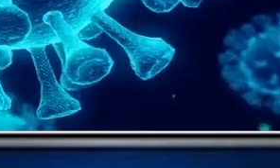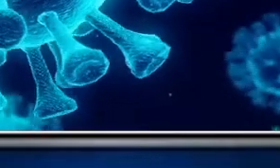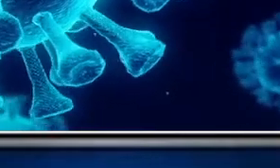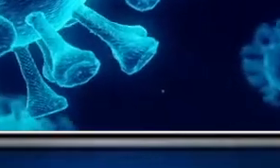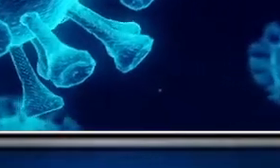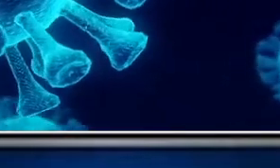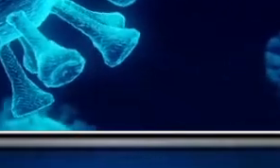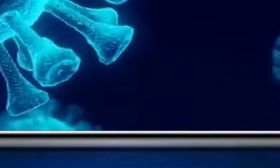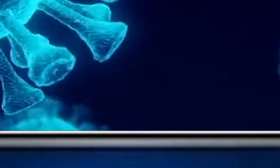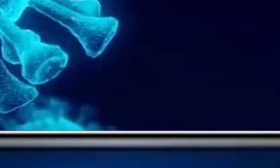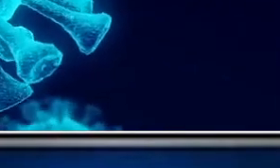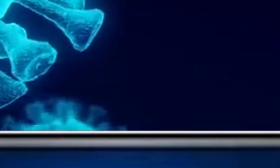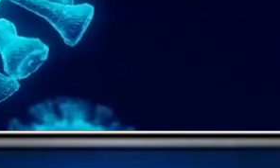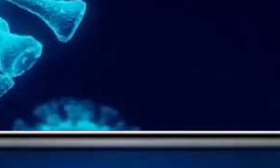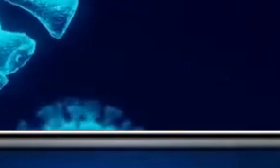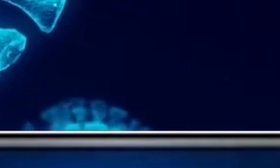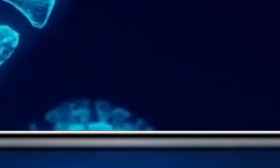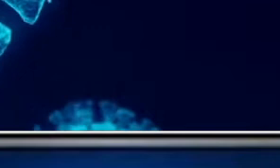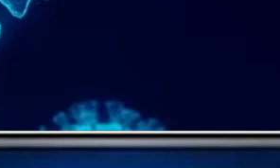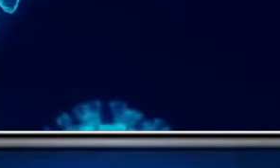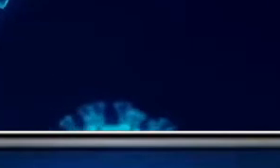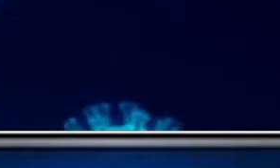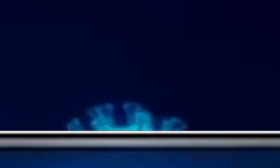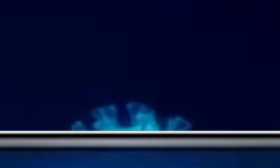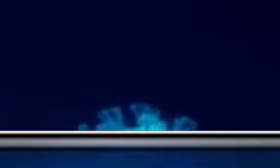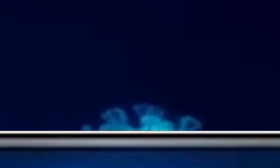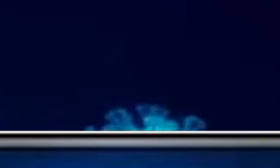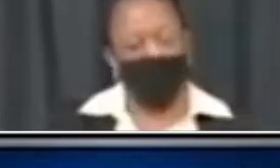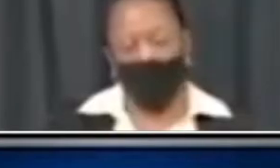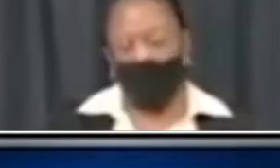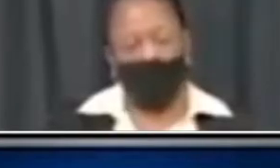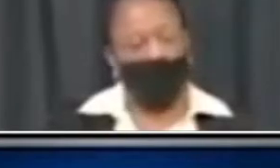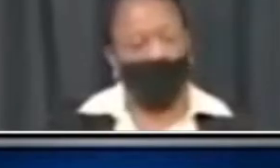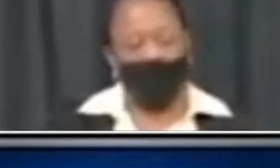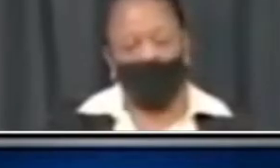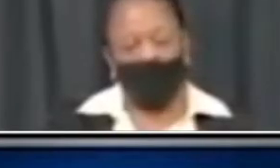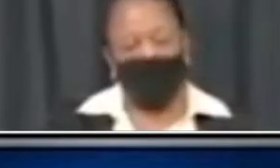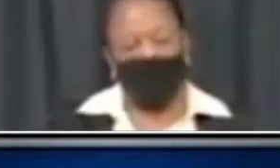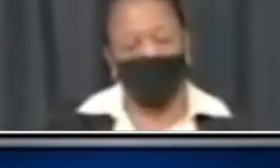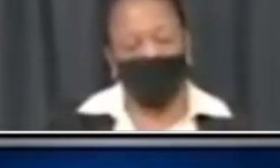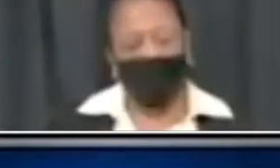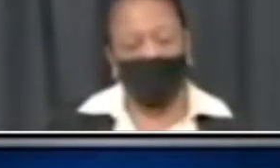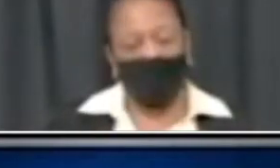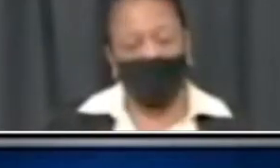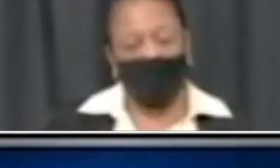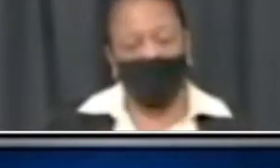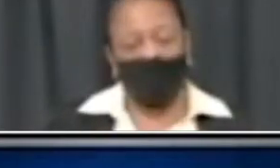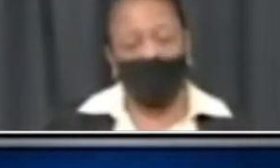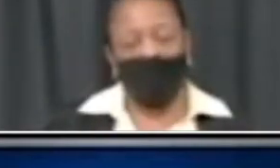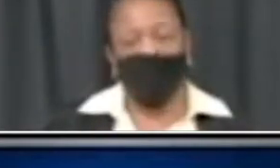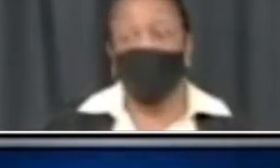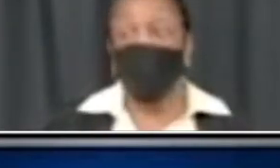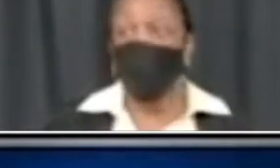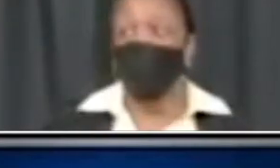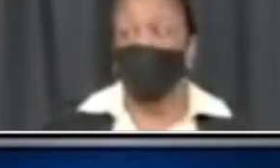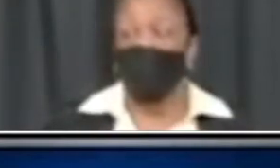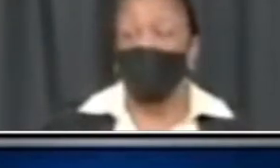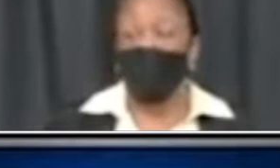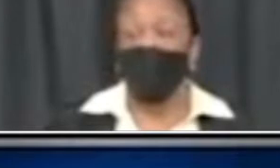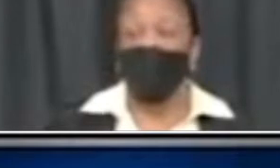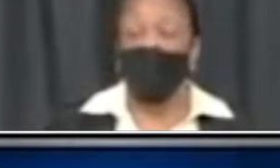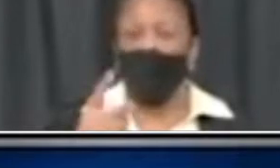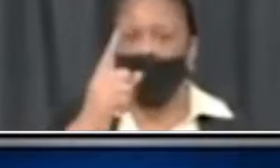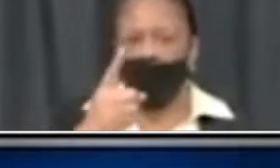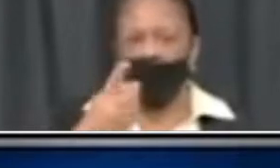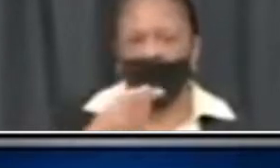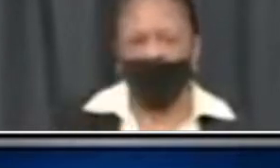facility, are approved by the World Health Organization, WHO. Dr. Laws made her statement on Wednesday at the NEOC